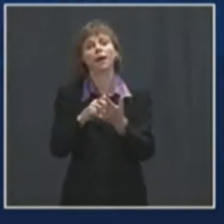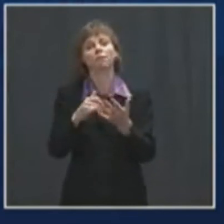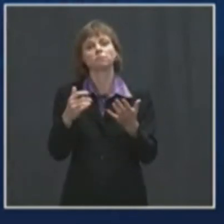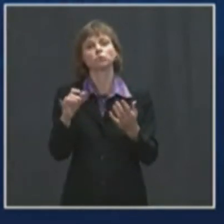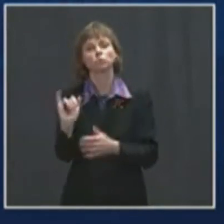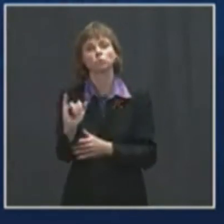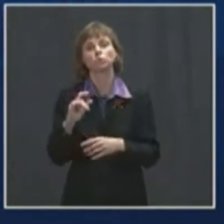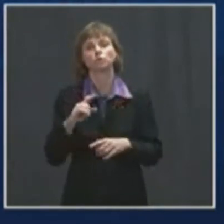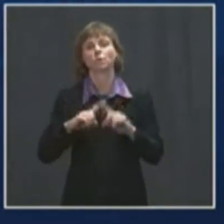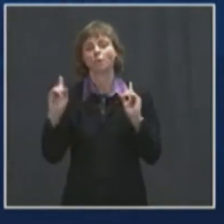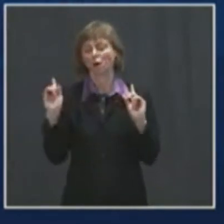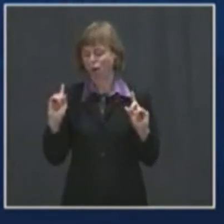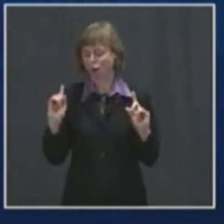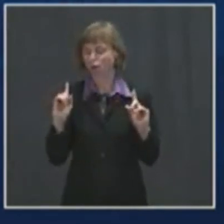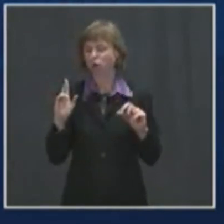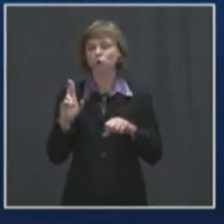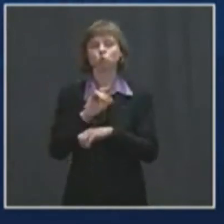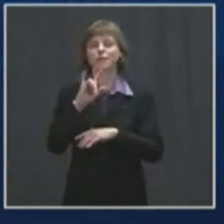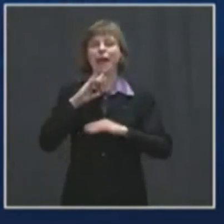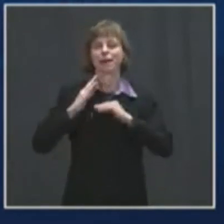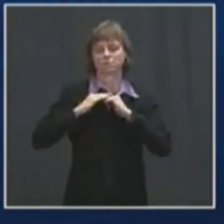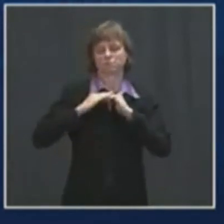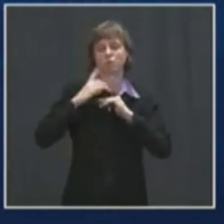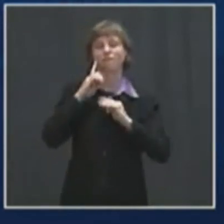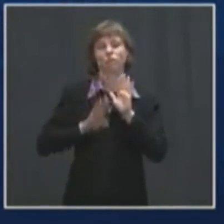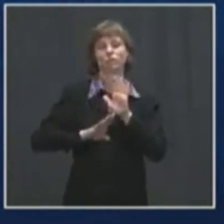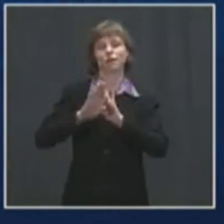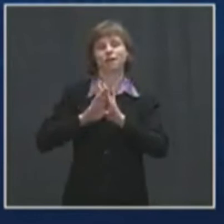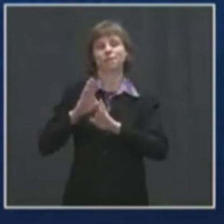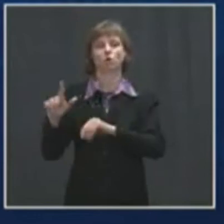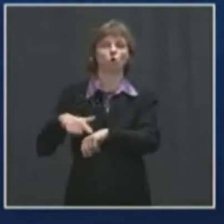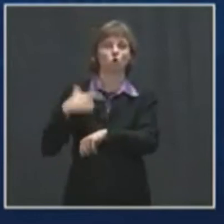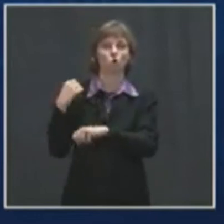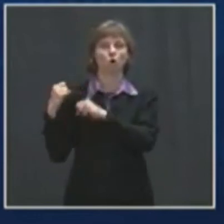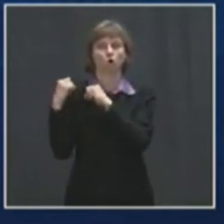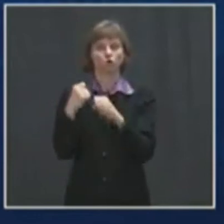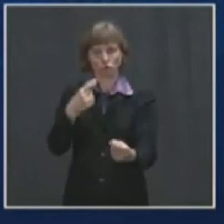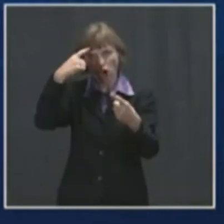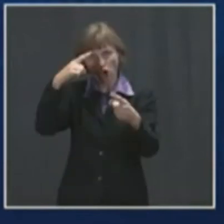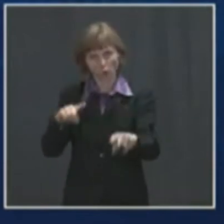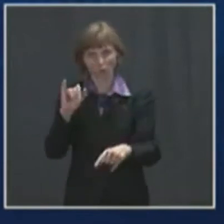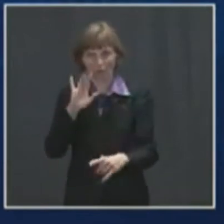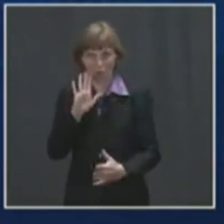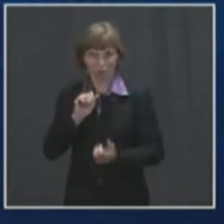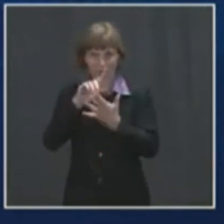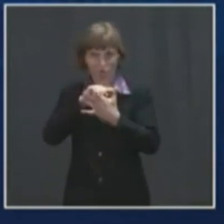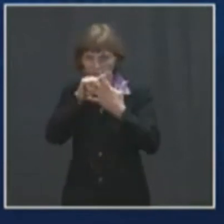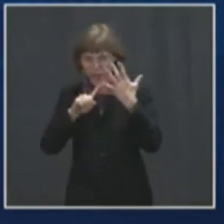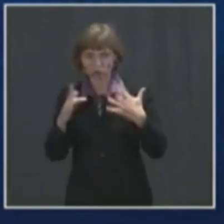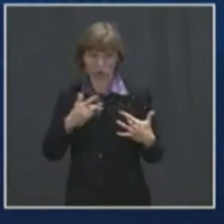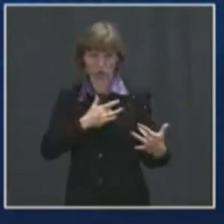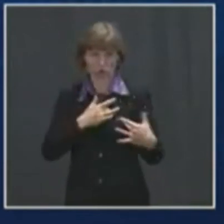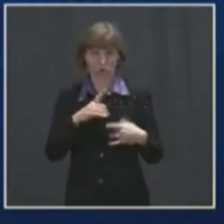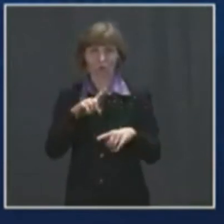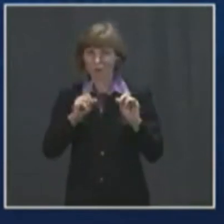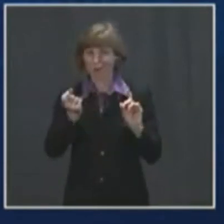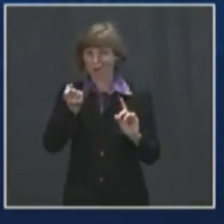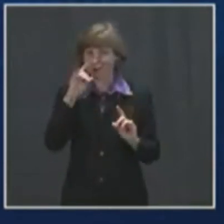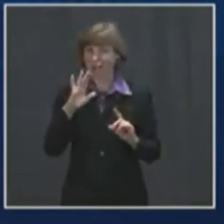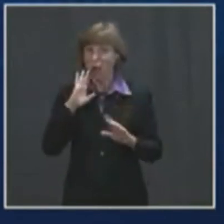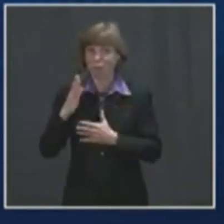as a platform to build a longer and stronger agreement that also addresses other areas of concern. But That will be done in partnership